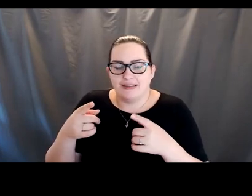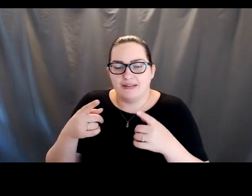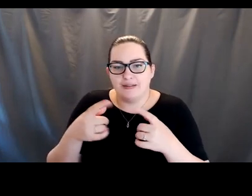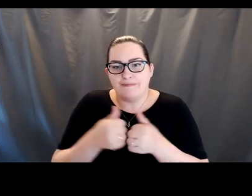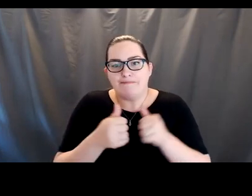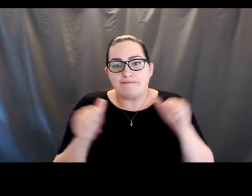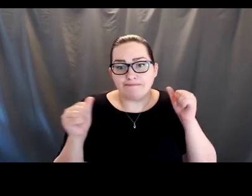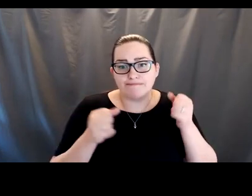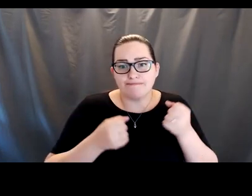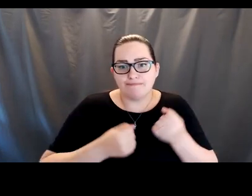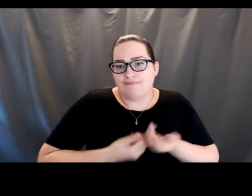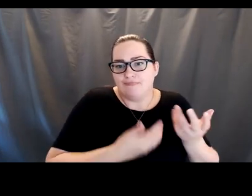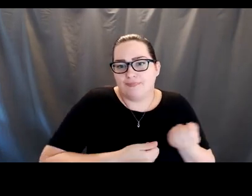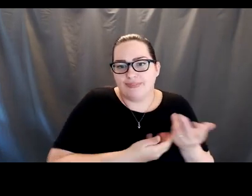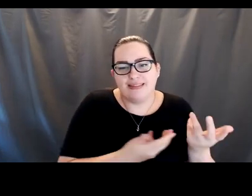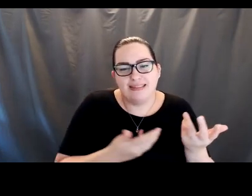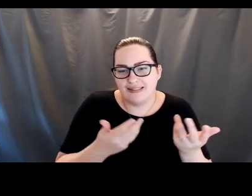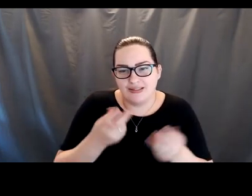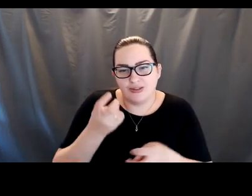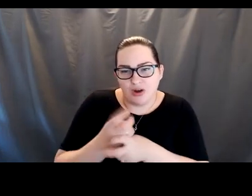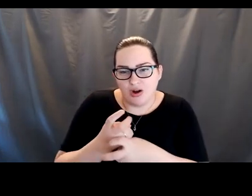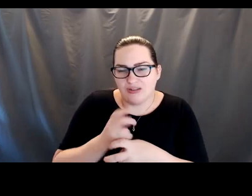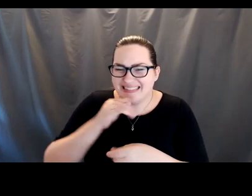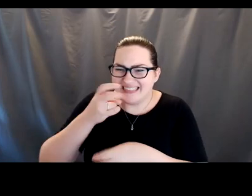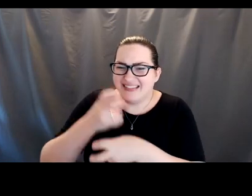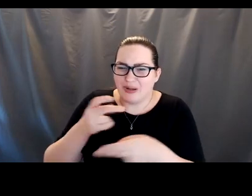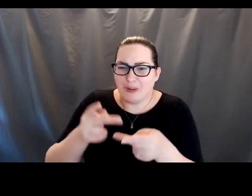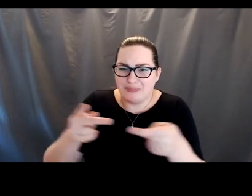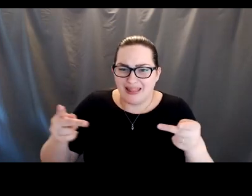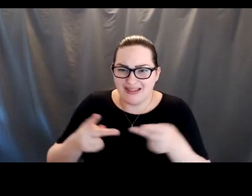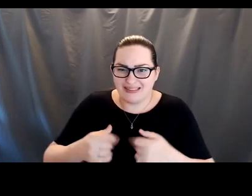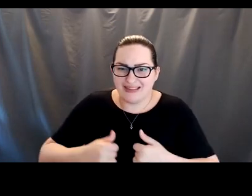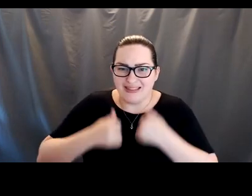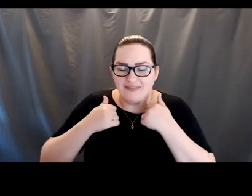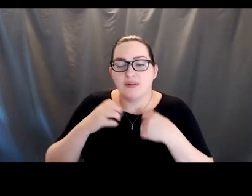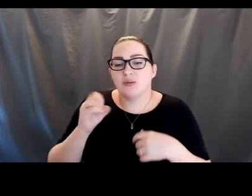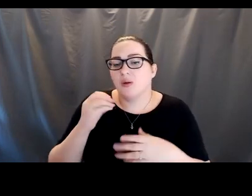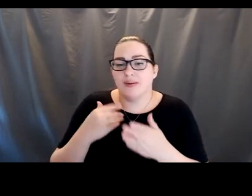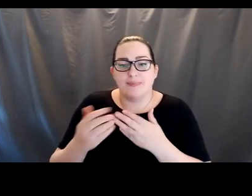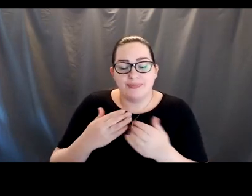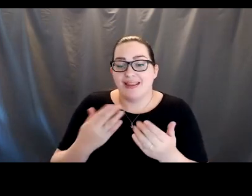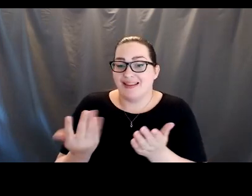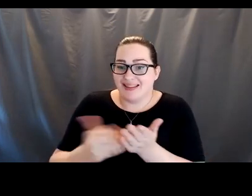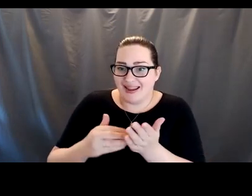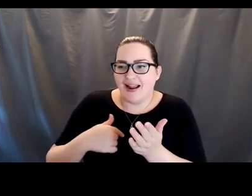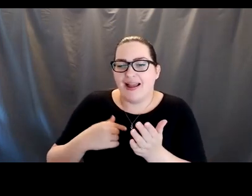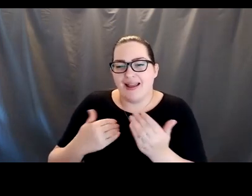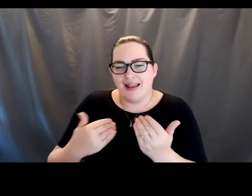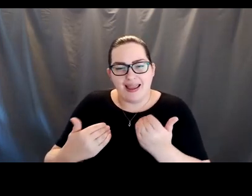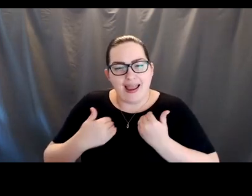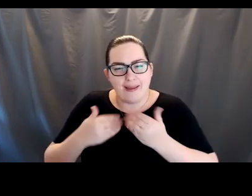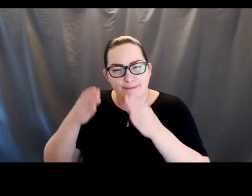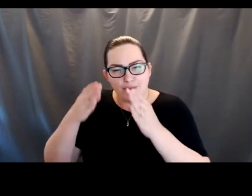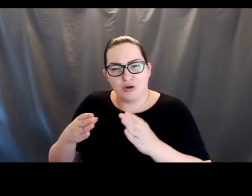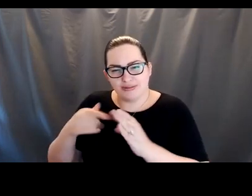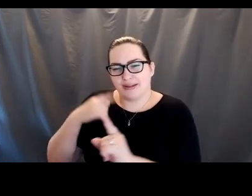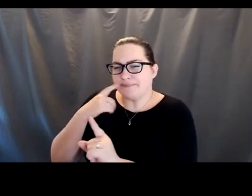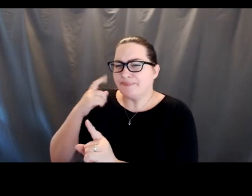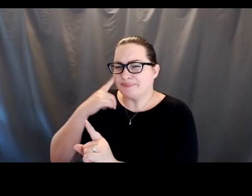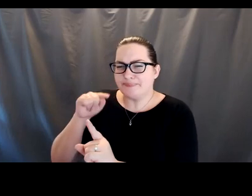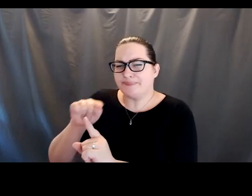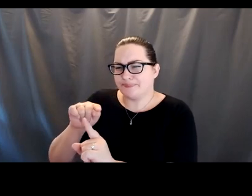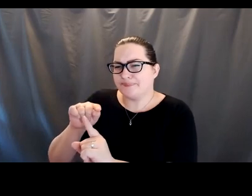very difficult place to live. So I had this suspect in mind. It turned out that he was a member of